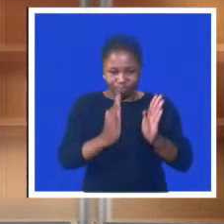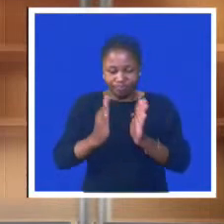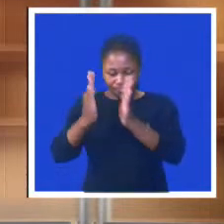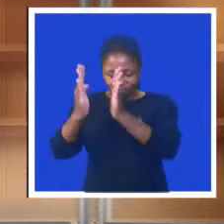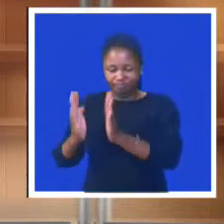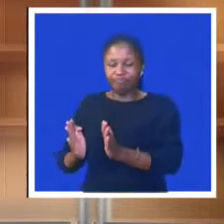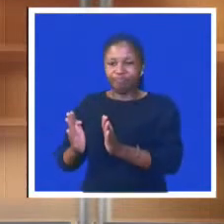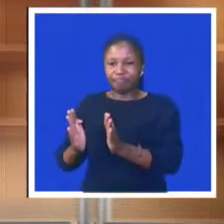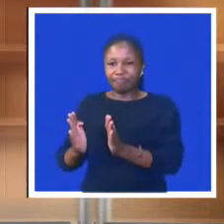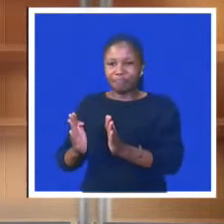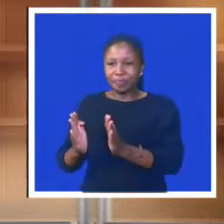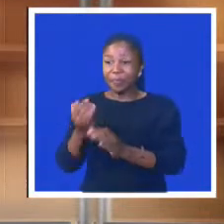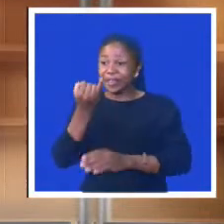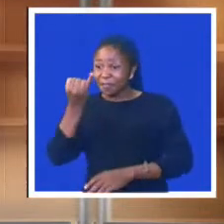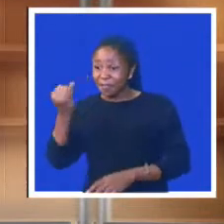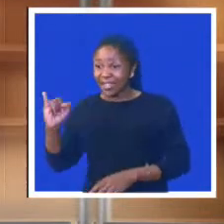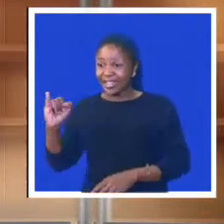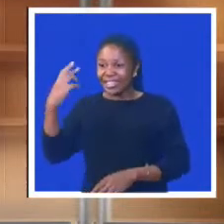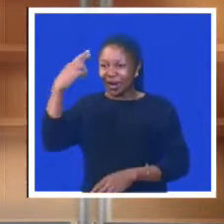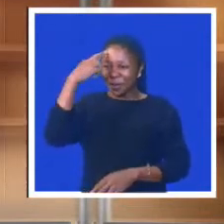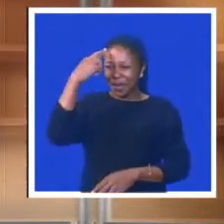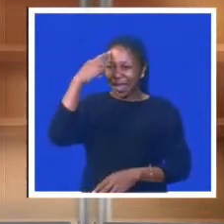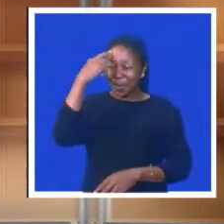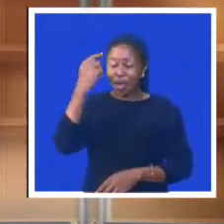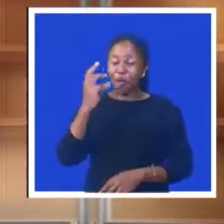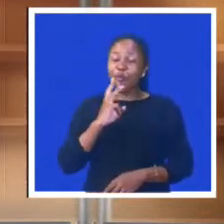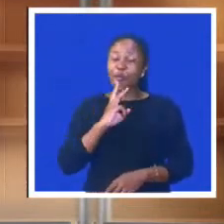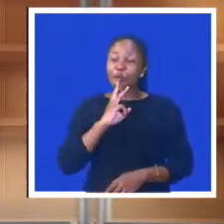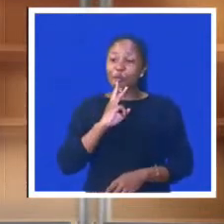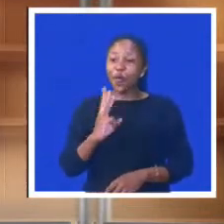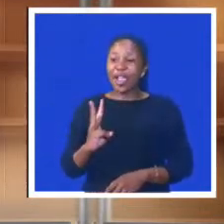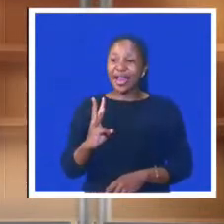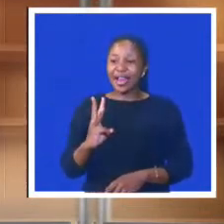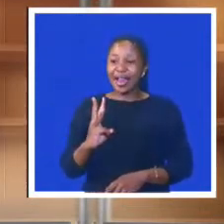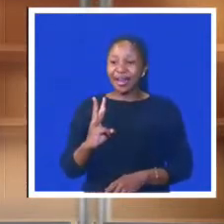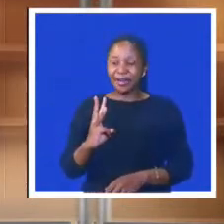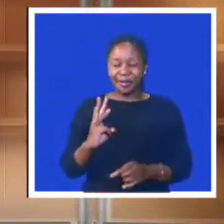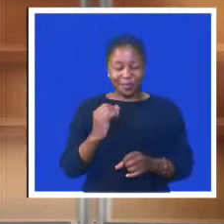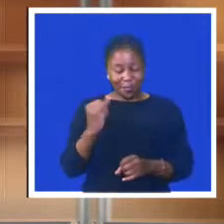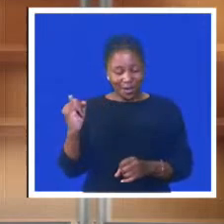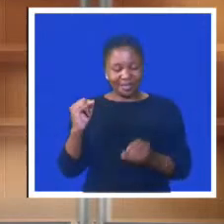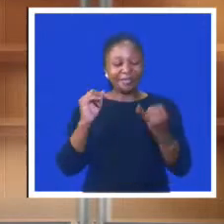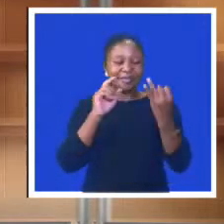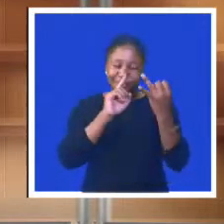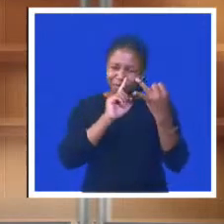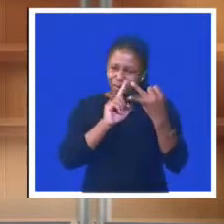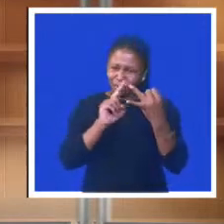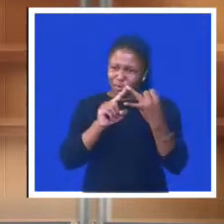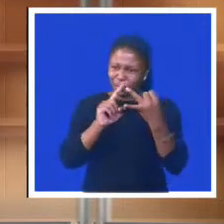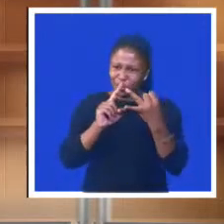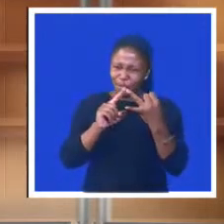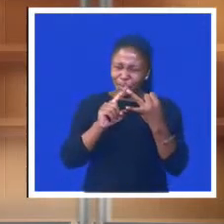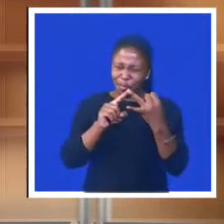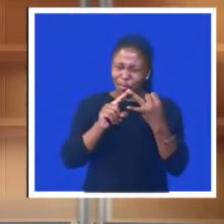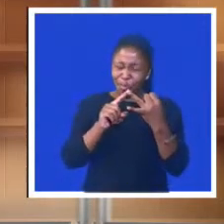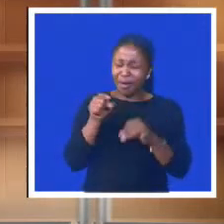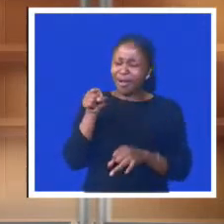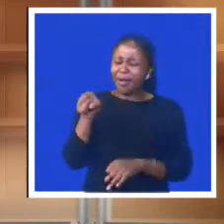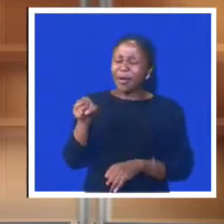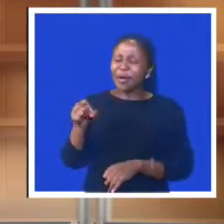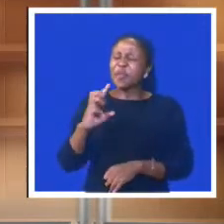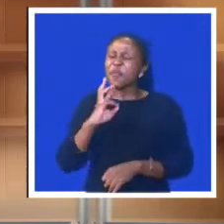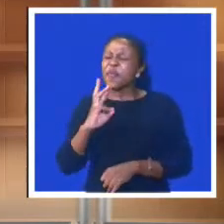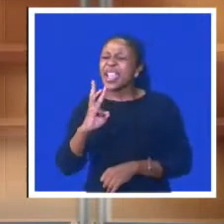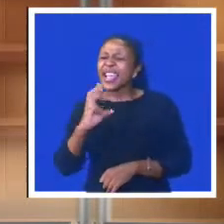word. And the second part, it says that this word has got to tell us